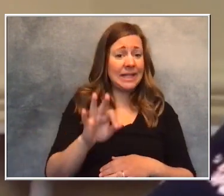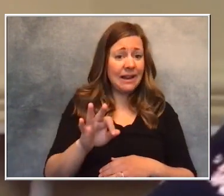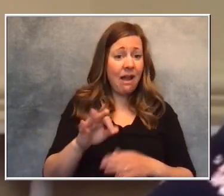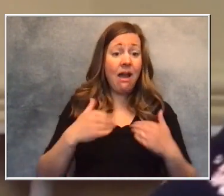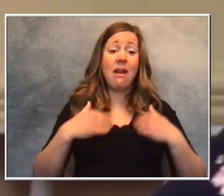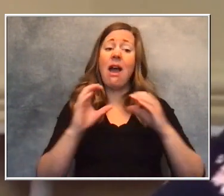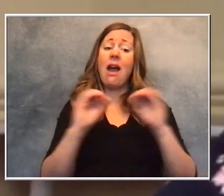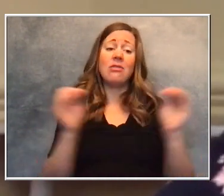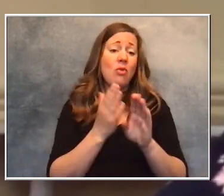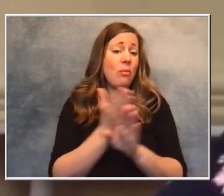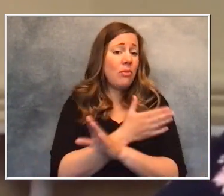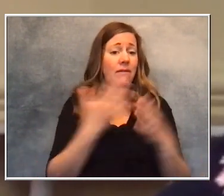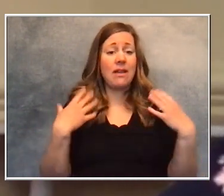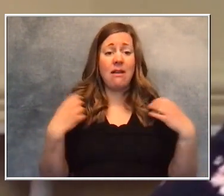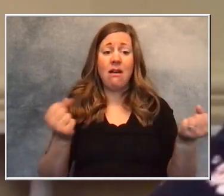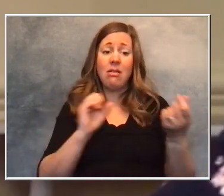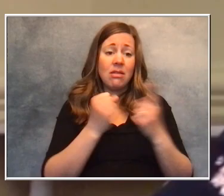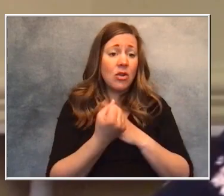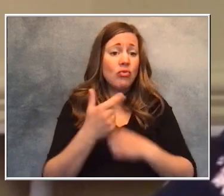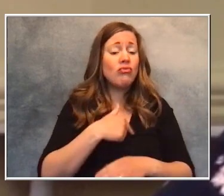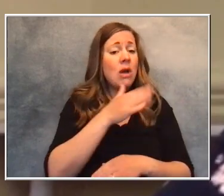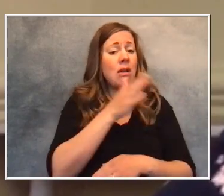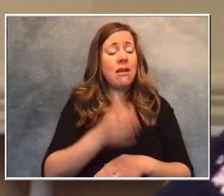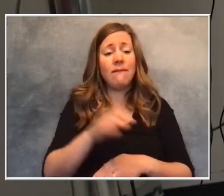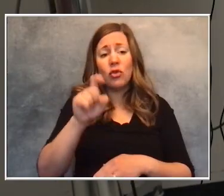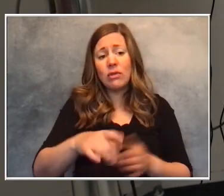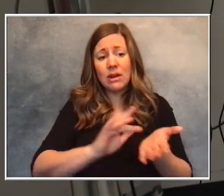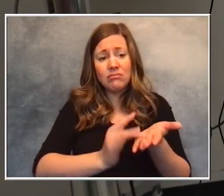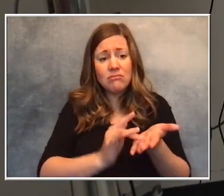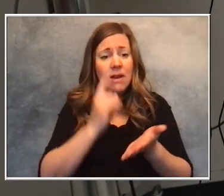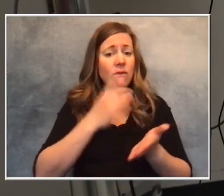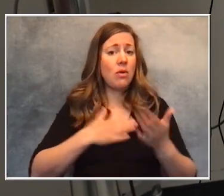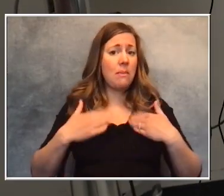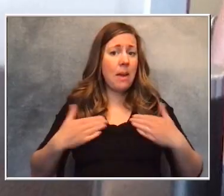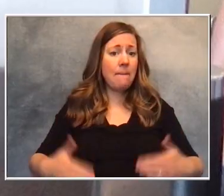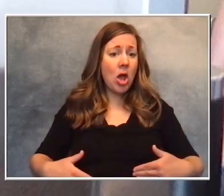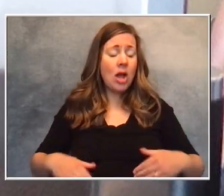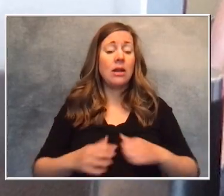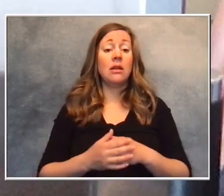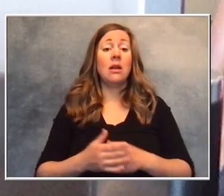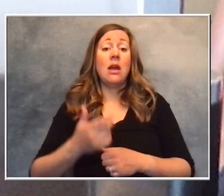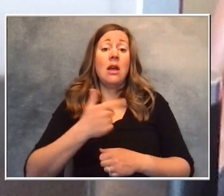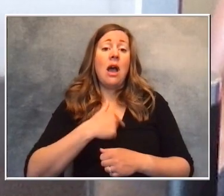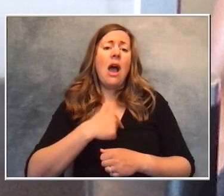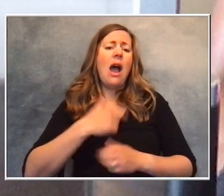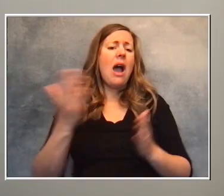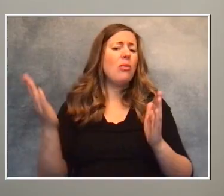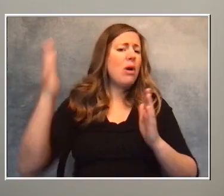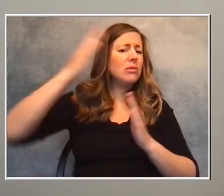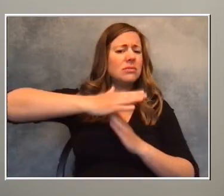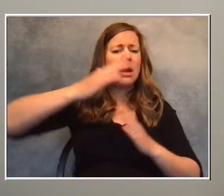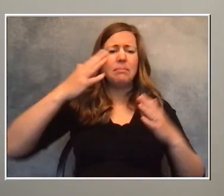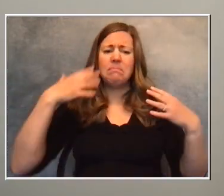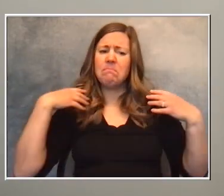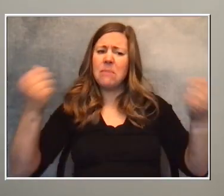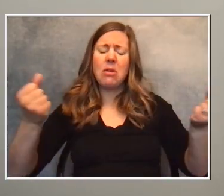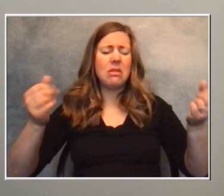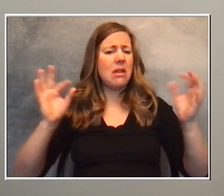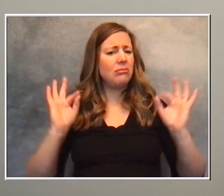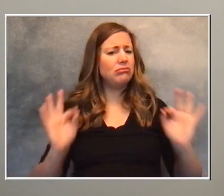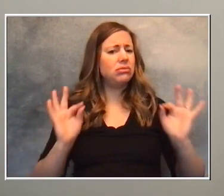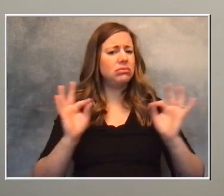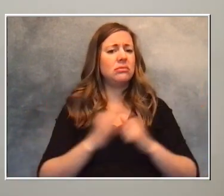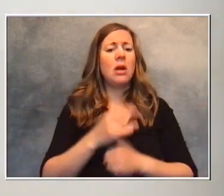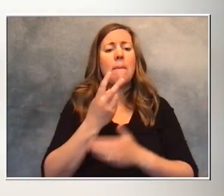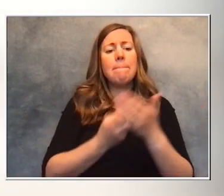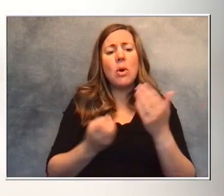pre-existing conditions. I'd never needed medication for my body. I was tip-top, super healthy person. Both Kansas City women